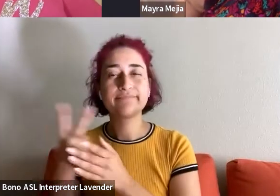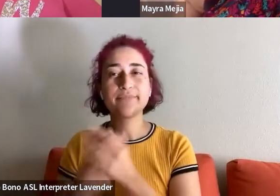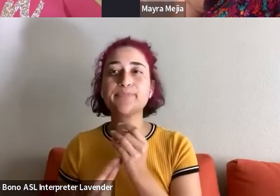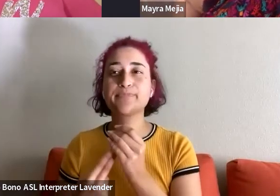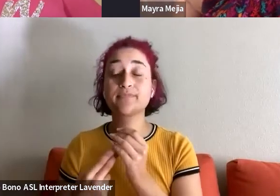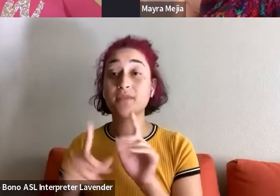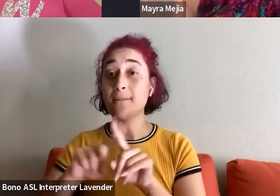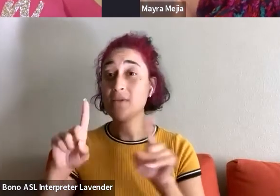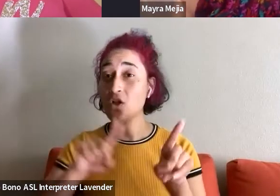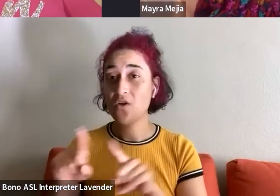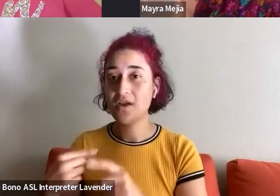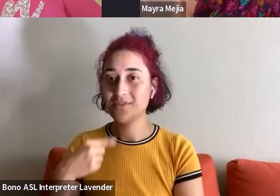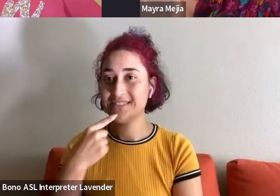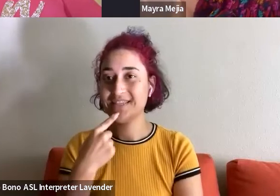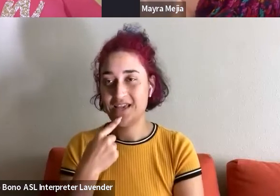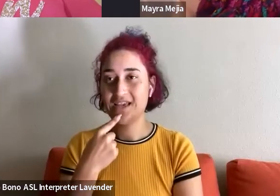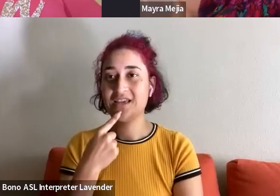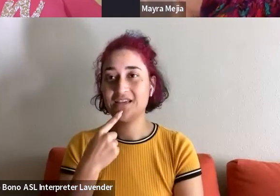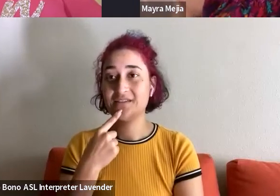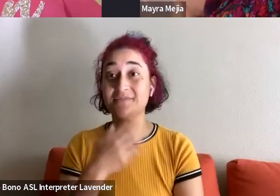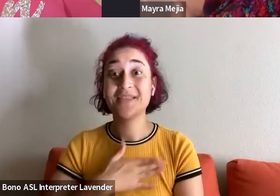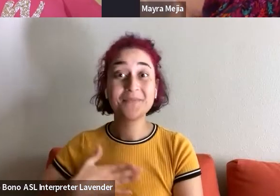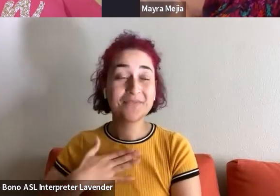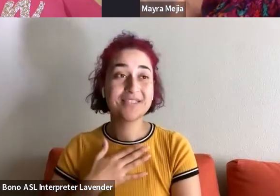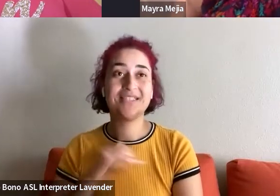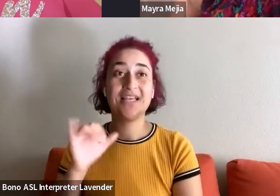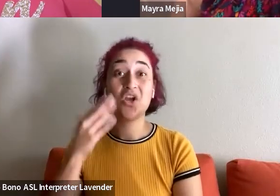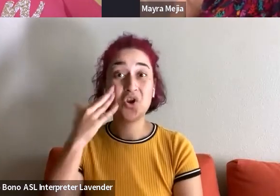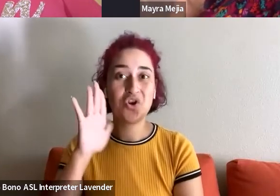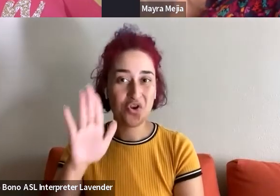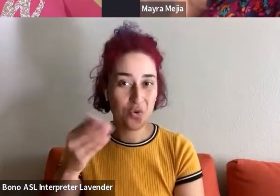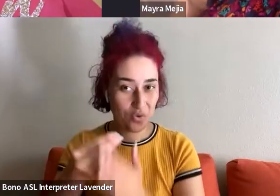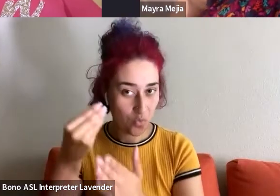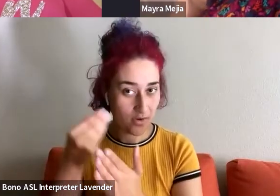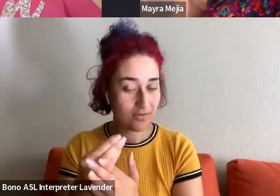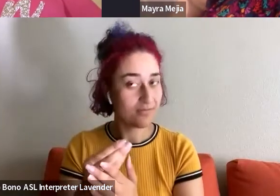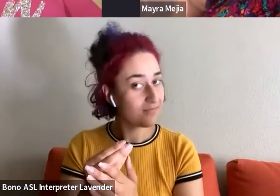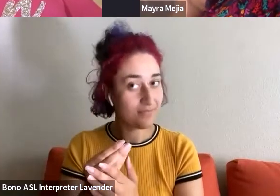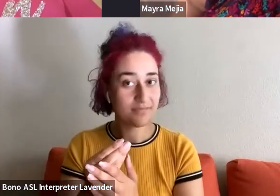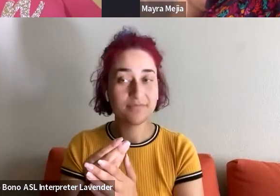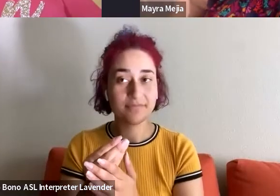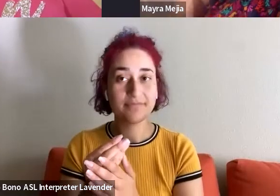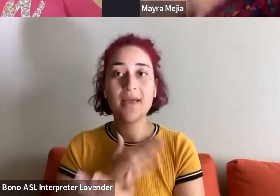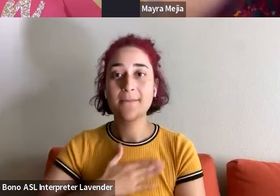But also I would say, please know your worth, and